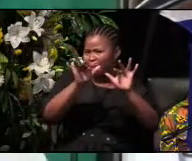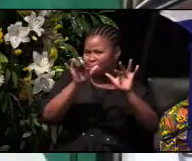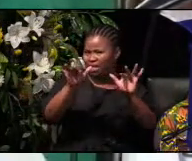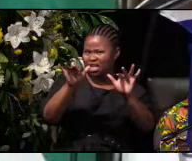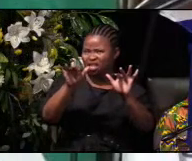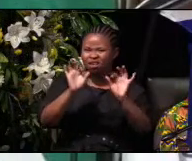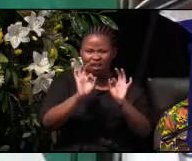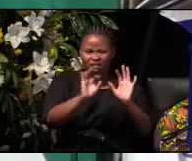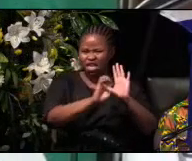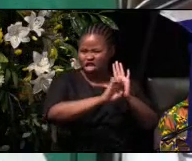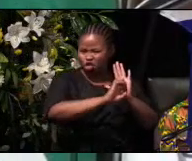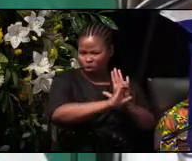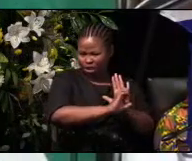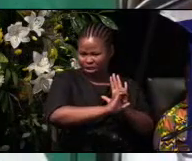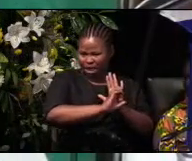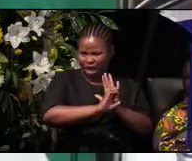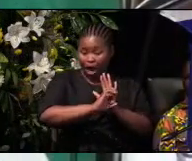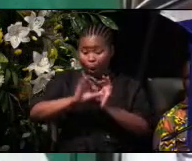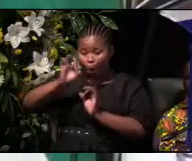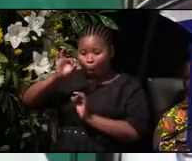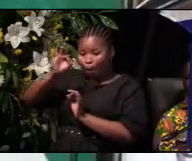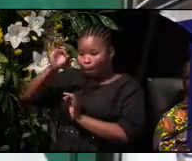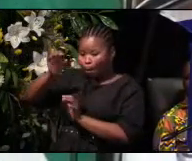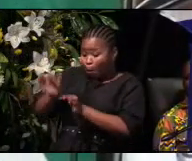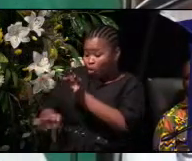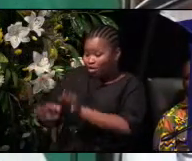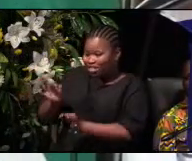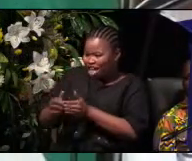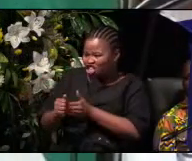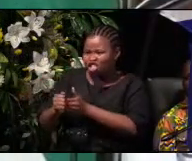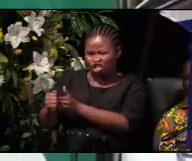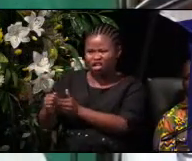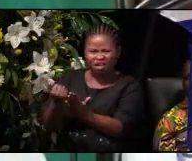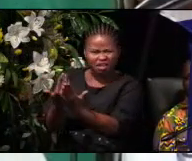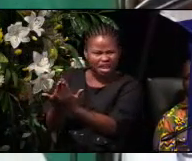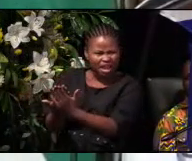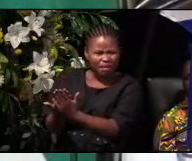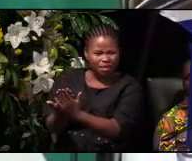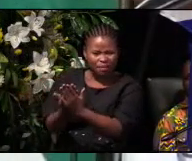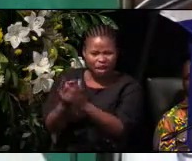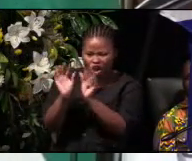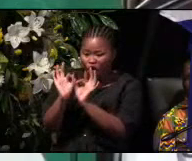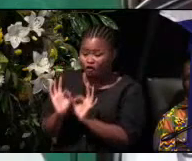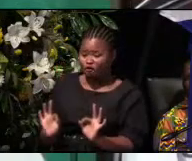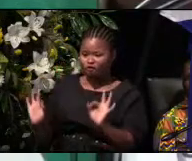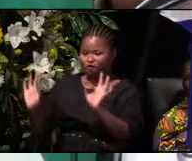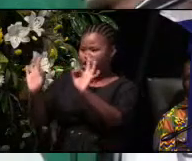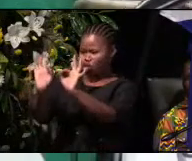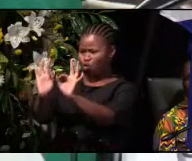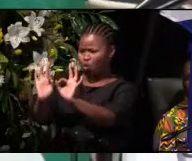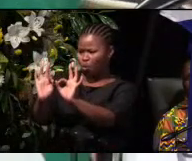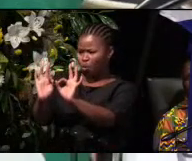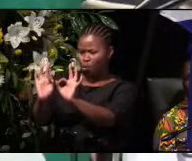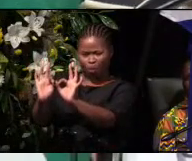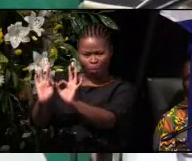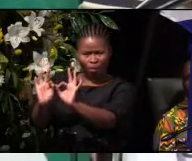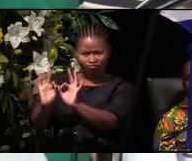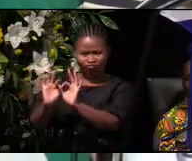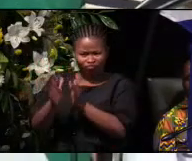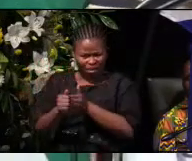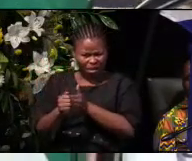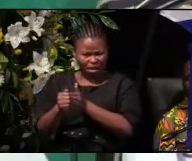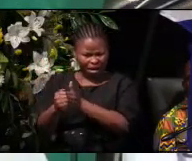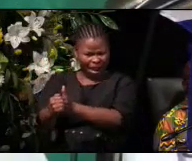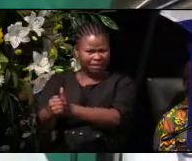an ethos our political leadership can have some value proposition and guide